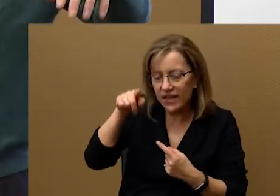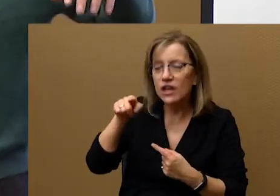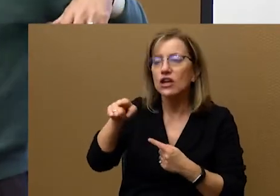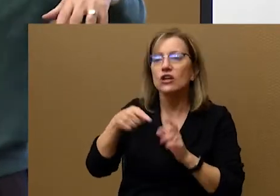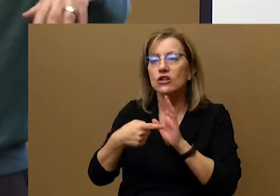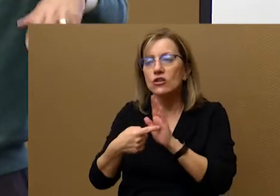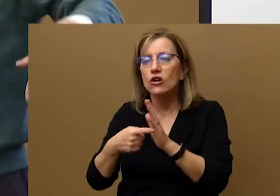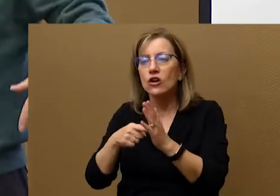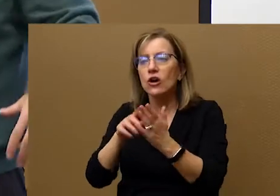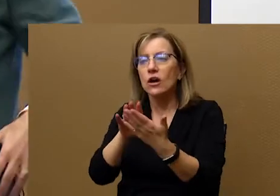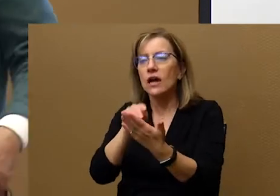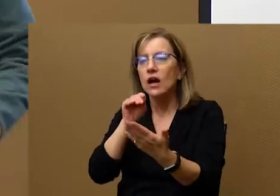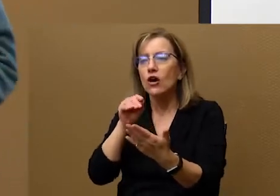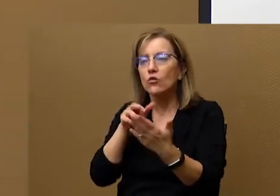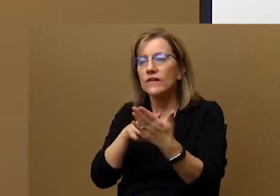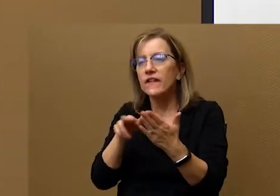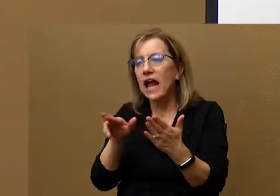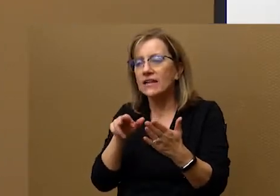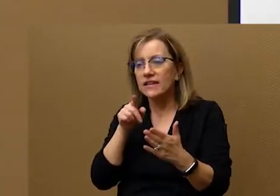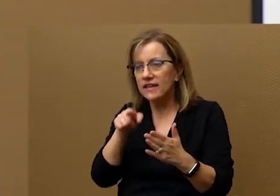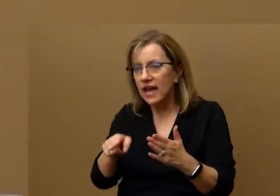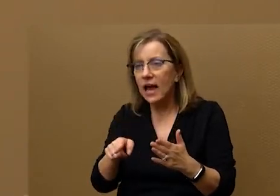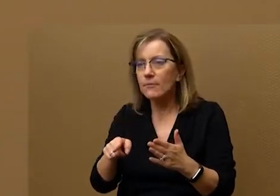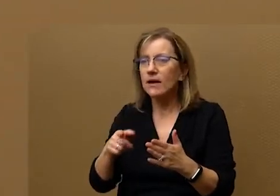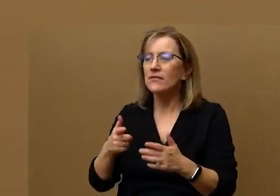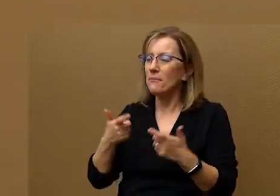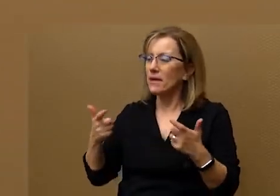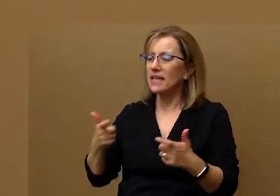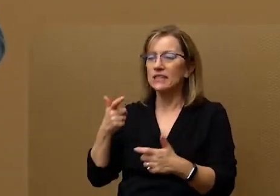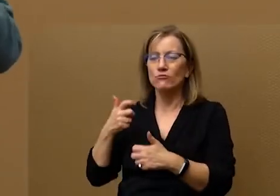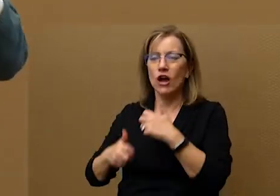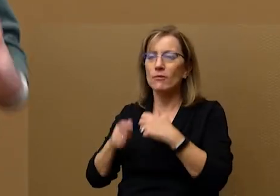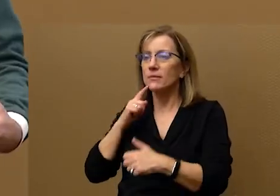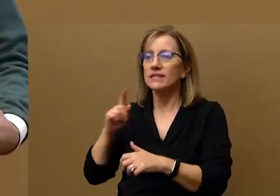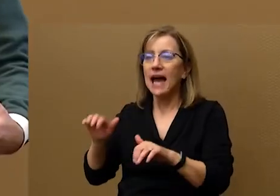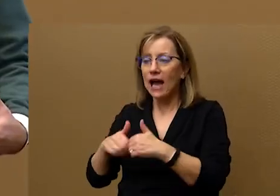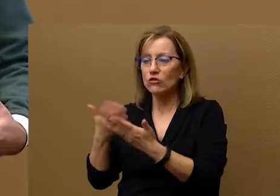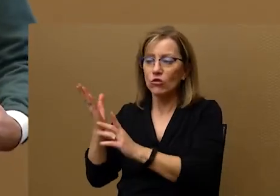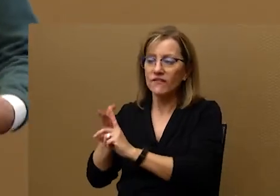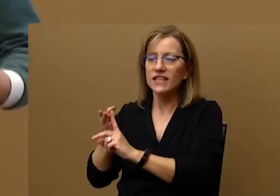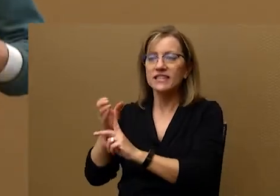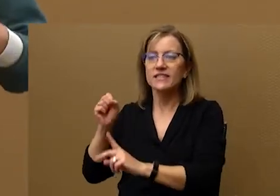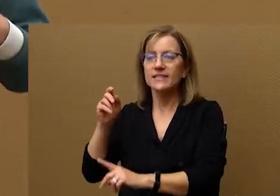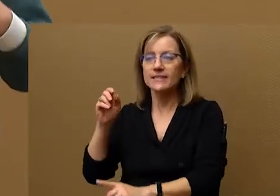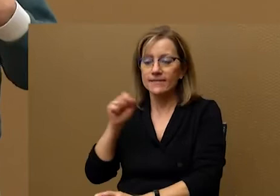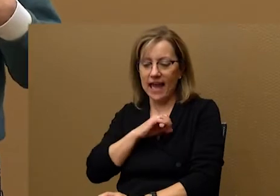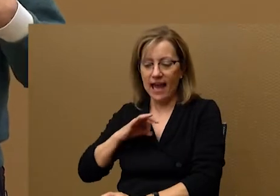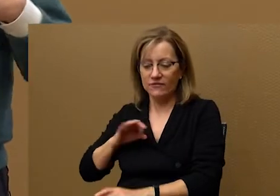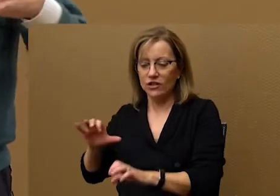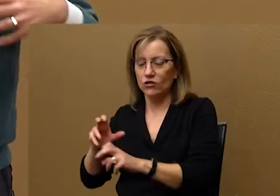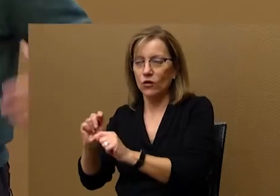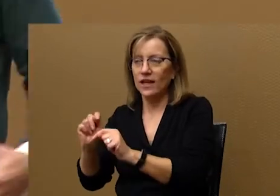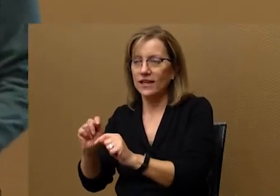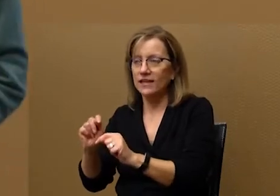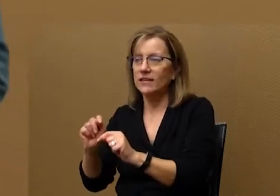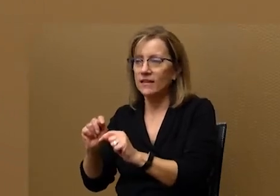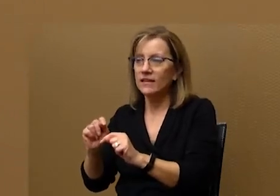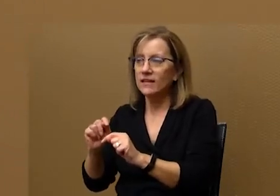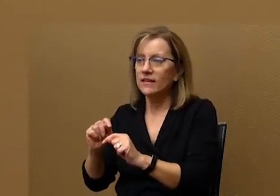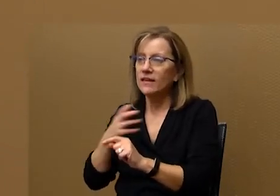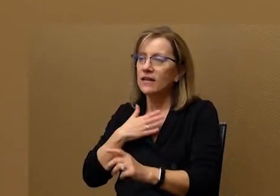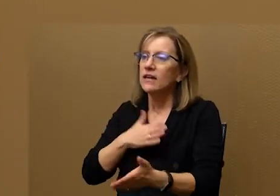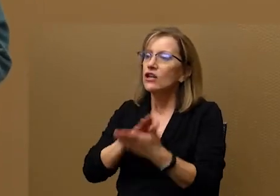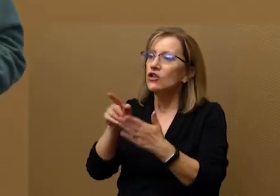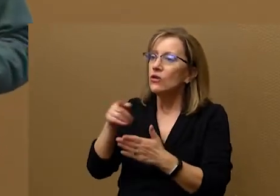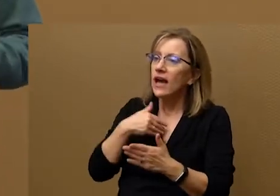empathy. You use reflections. A big part of my training is how do you get staff to do it. And the emphasis in